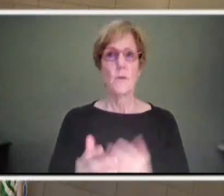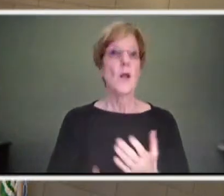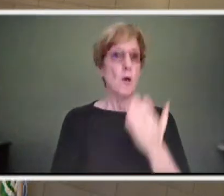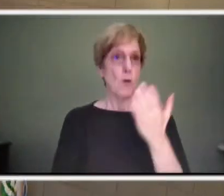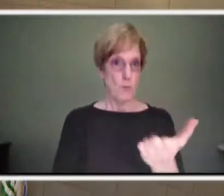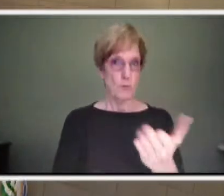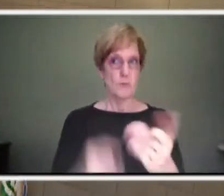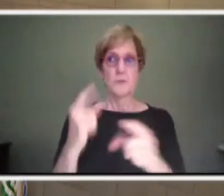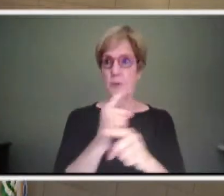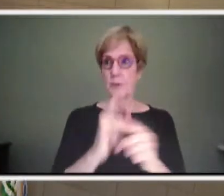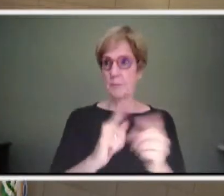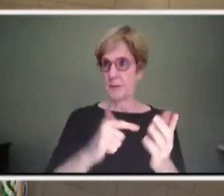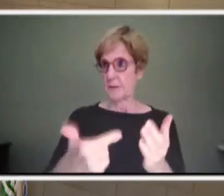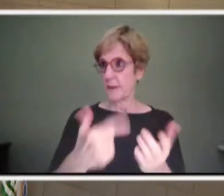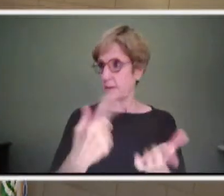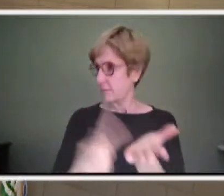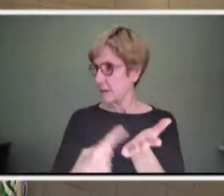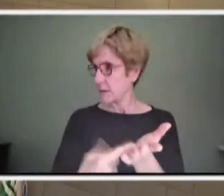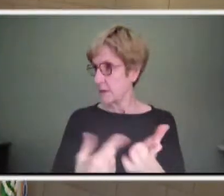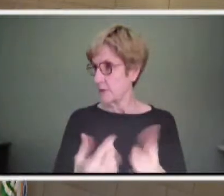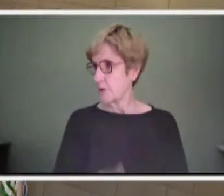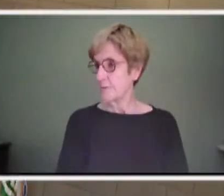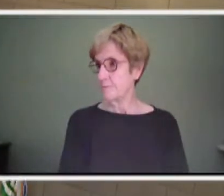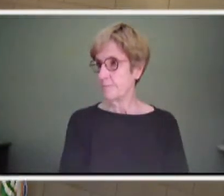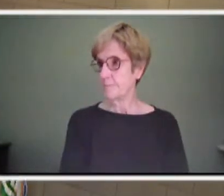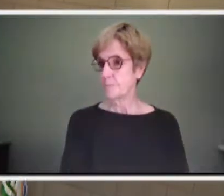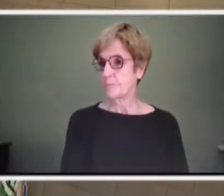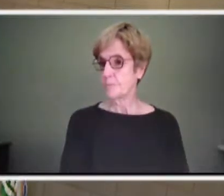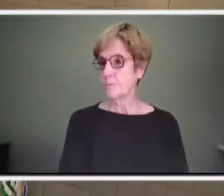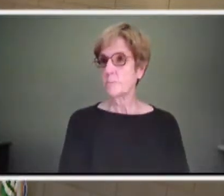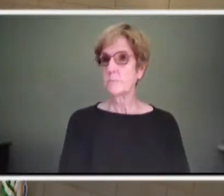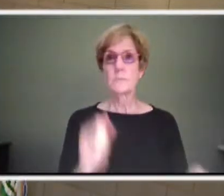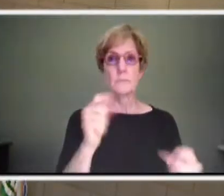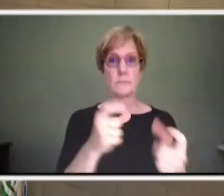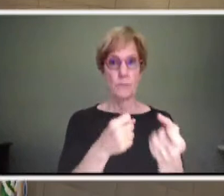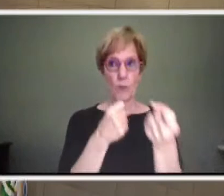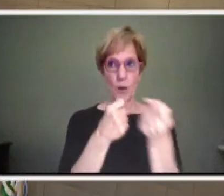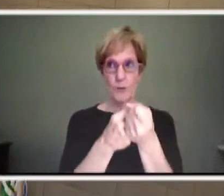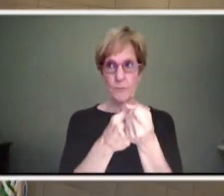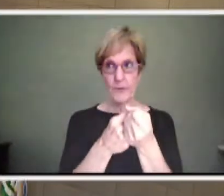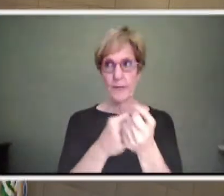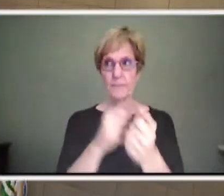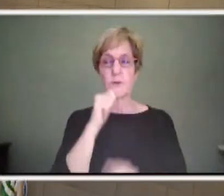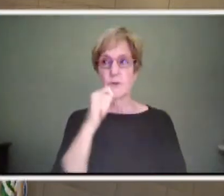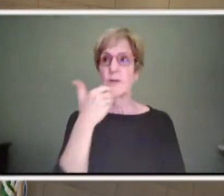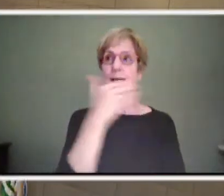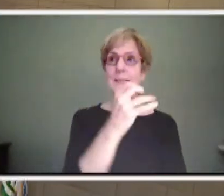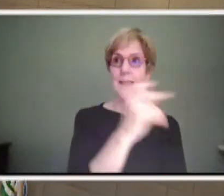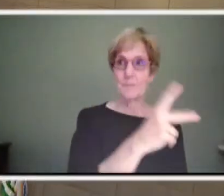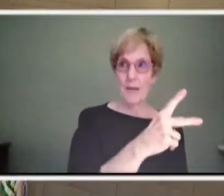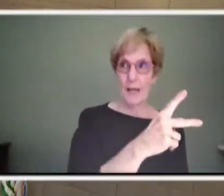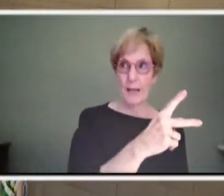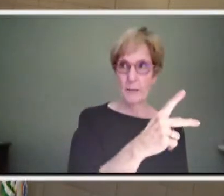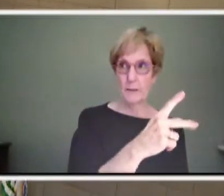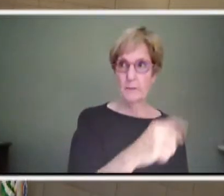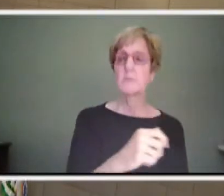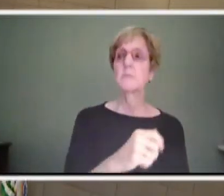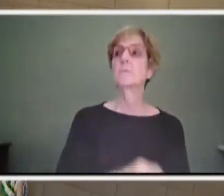second? Do we have any discussion on the motion? All in favor of the motion to not send back to the zoning committee, please raise your hand.